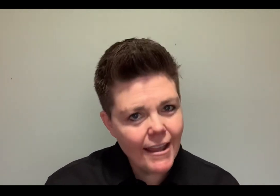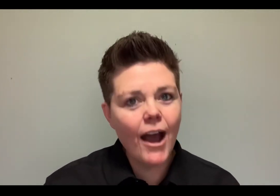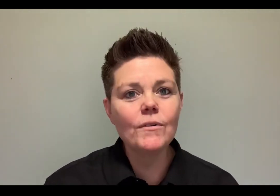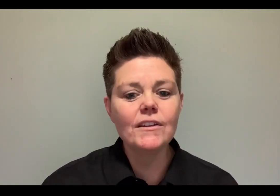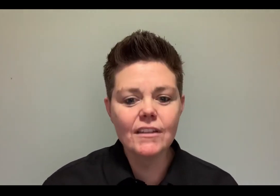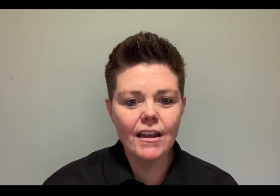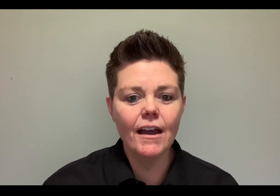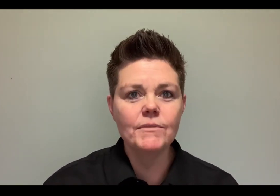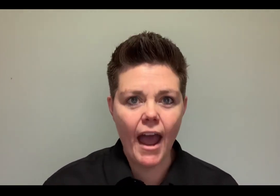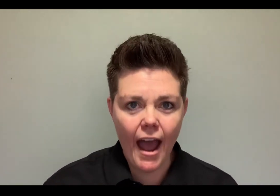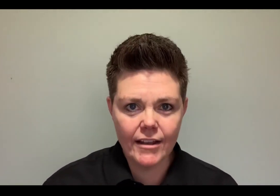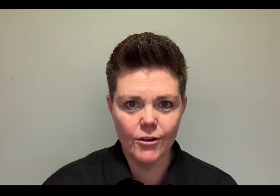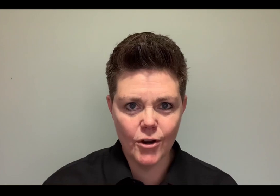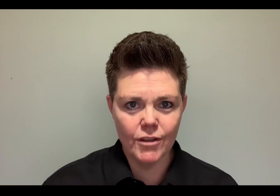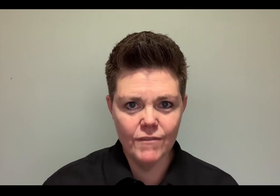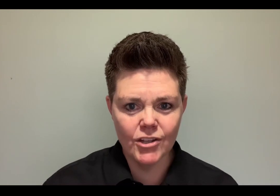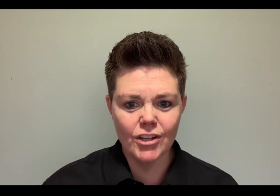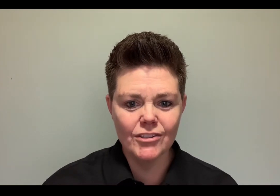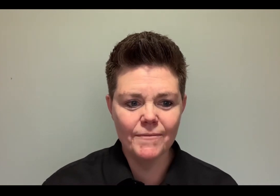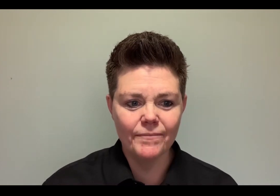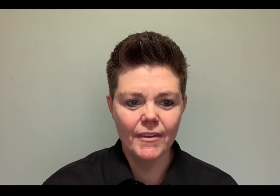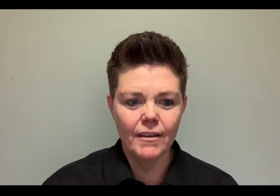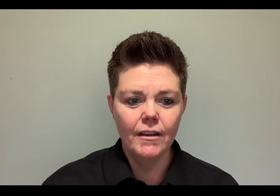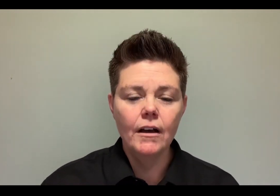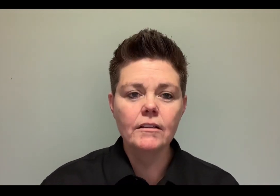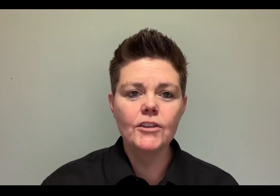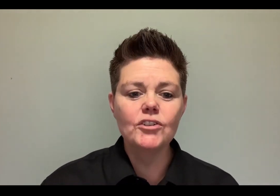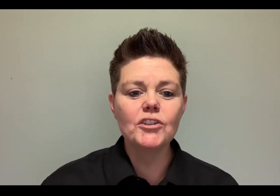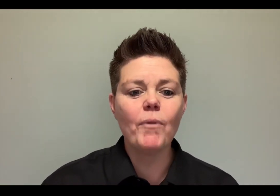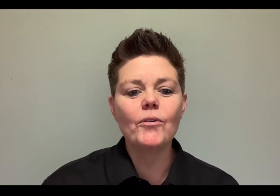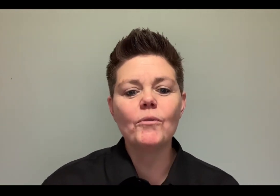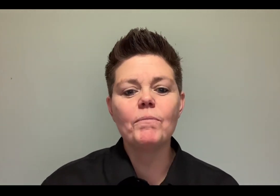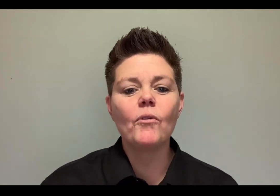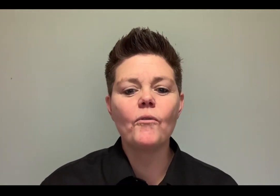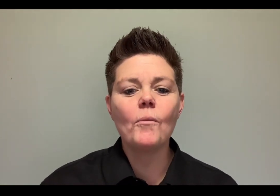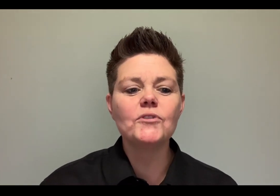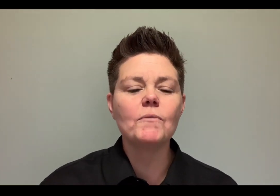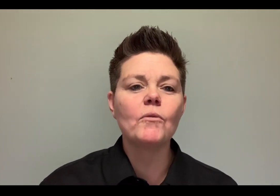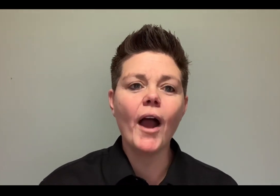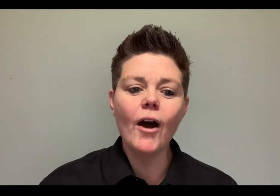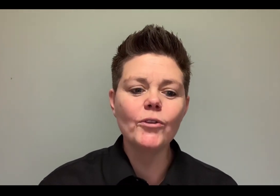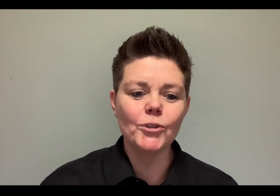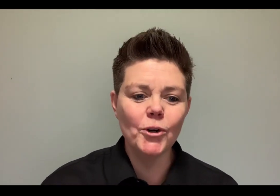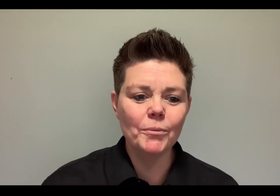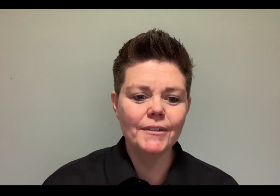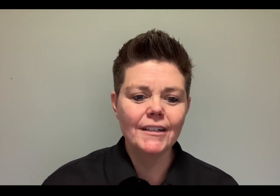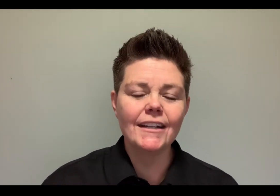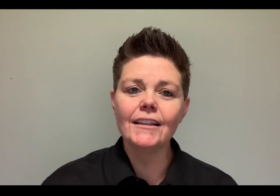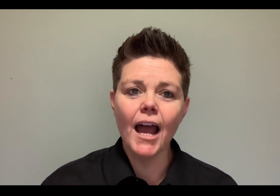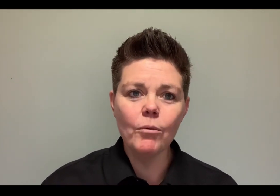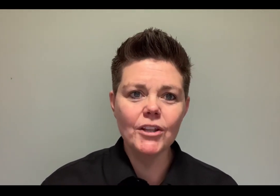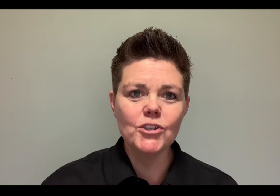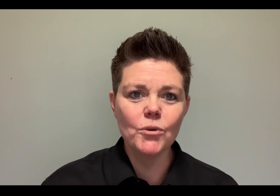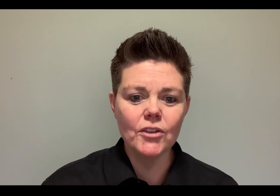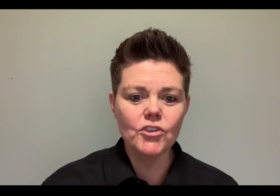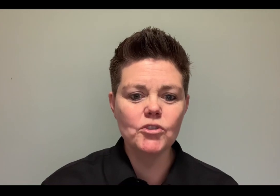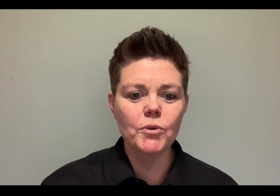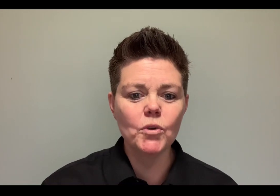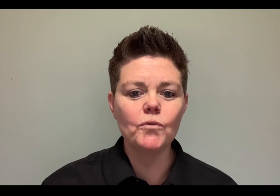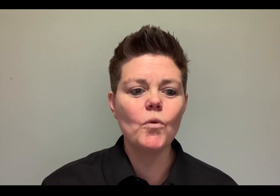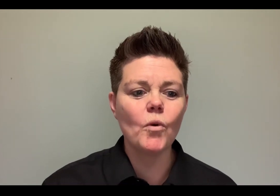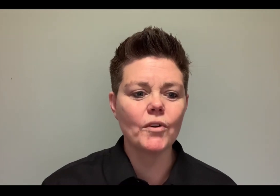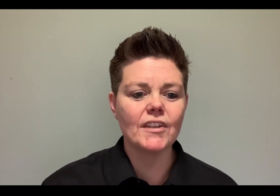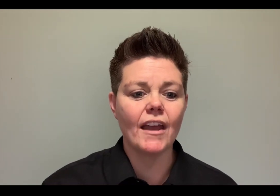us that now is the time to act on our convictions. Legend has partnered with performers from around the globe and collaborated to create